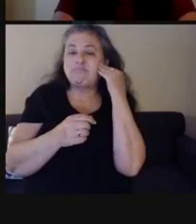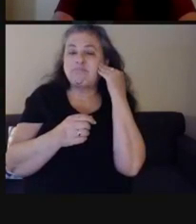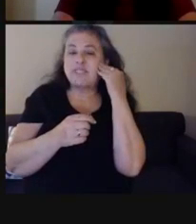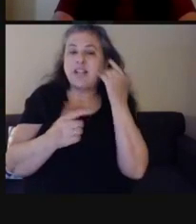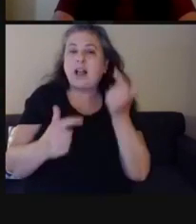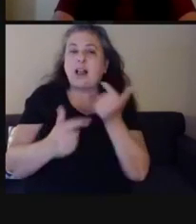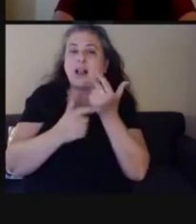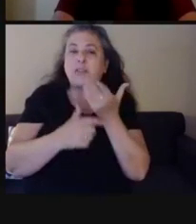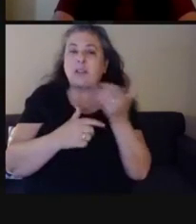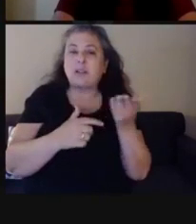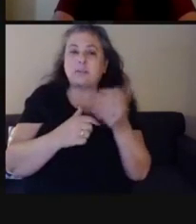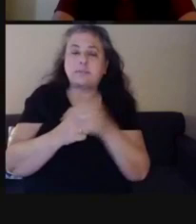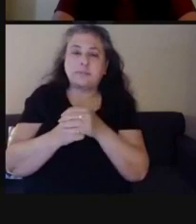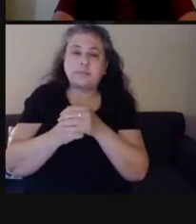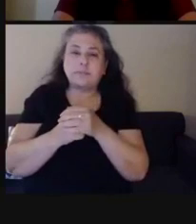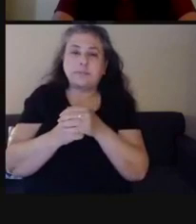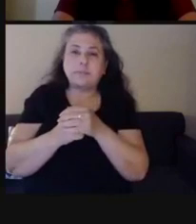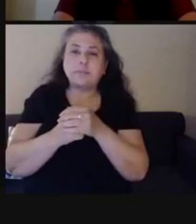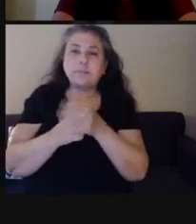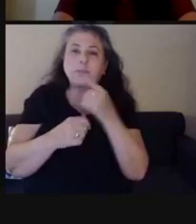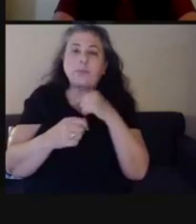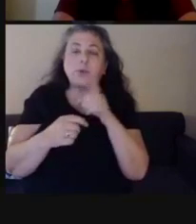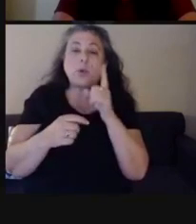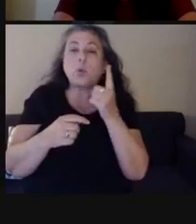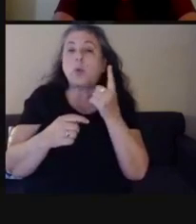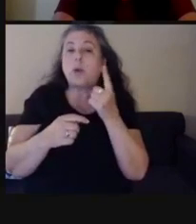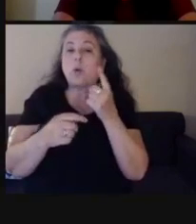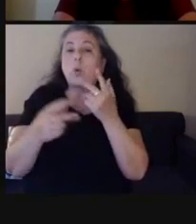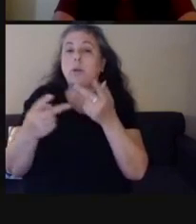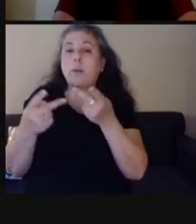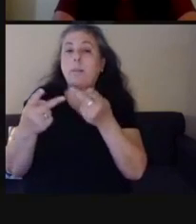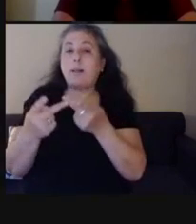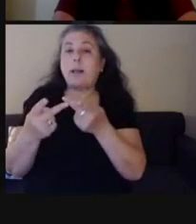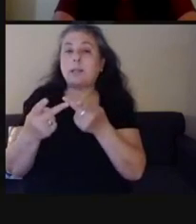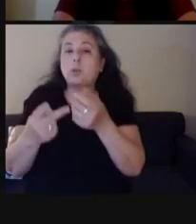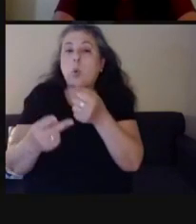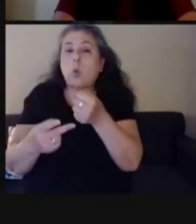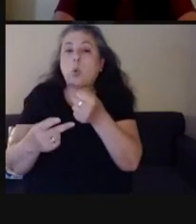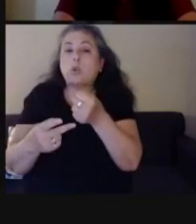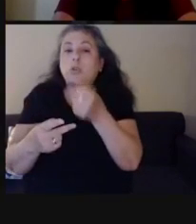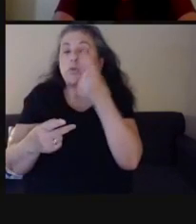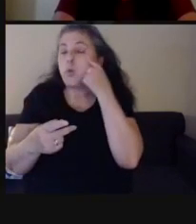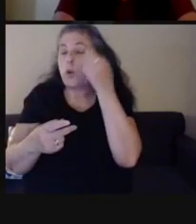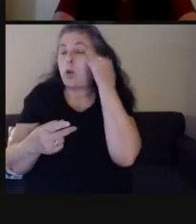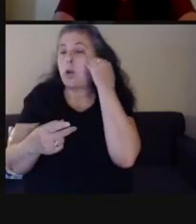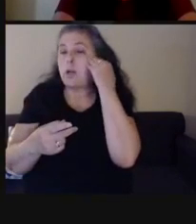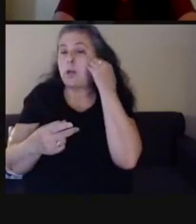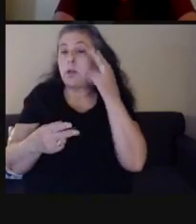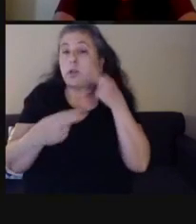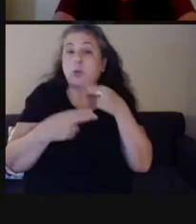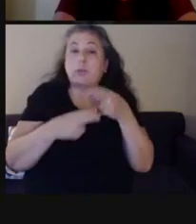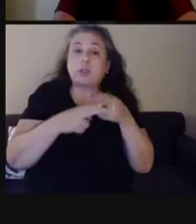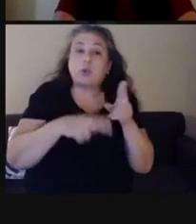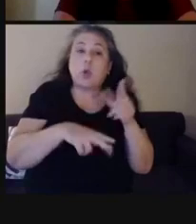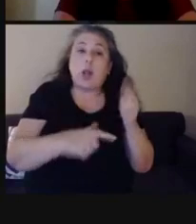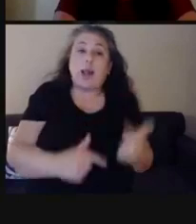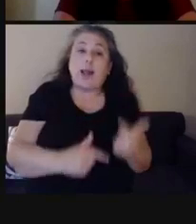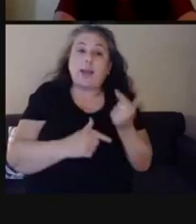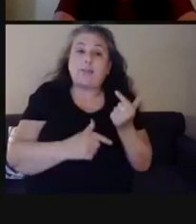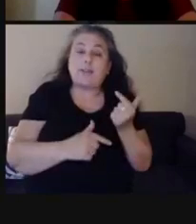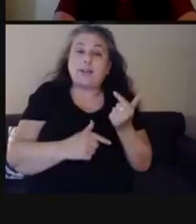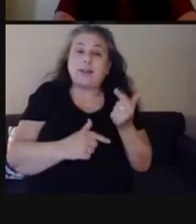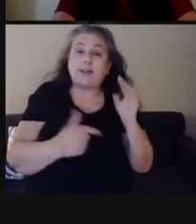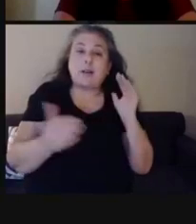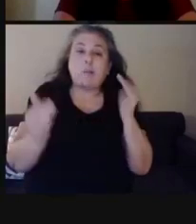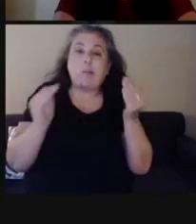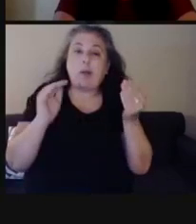entity. We are simply placeholders for the knowledge. As humans, we have such a short lifespan compared